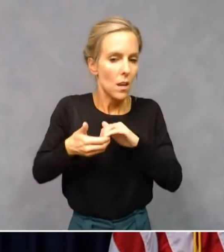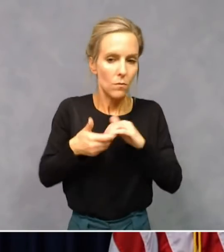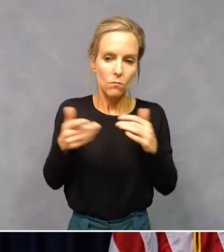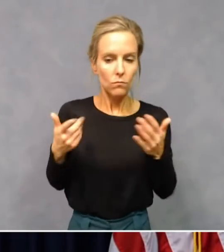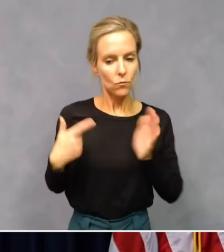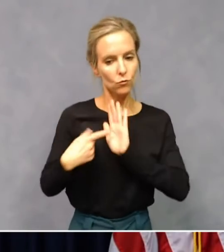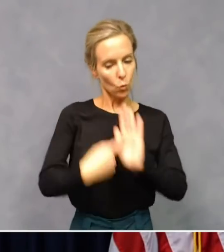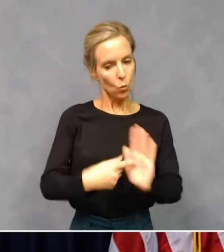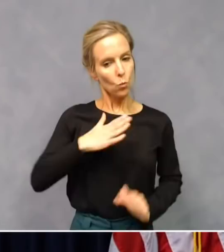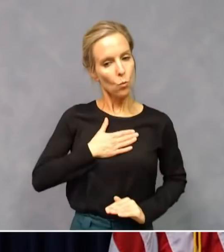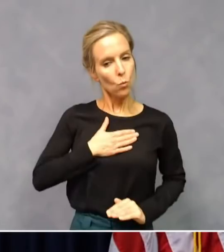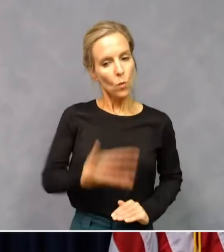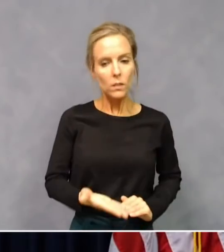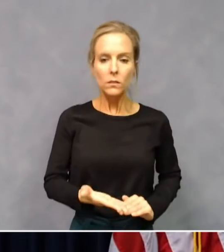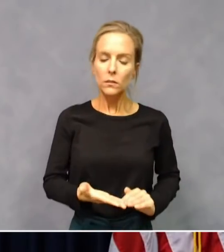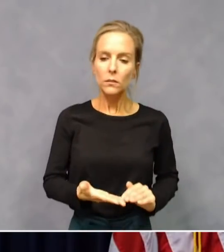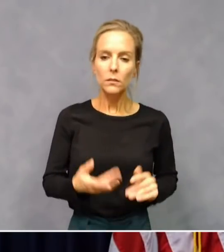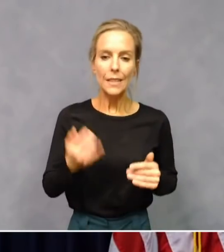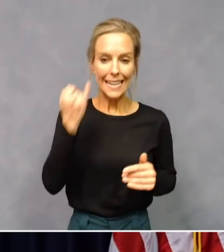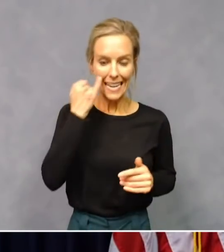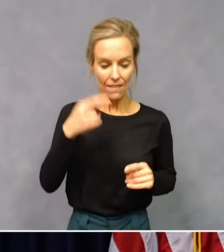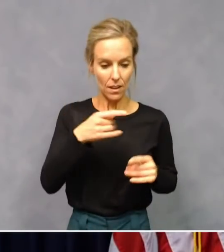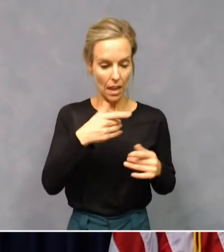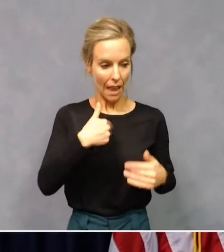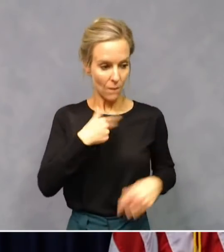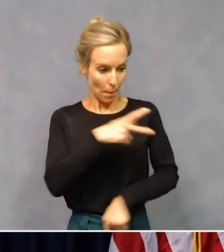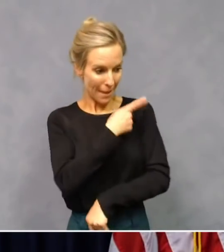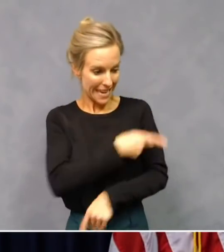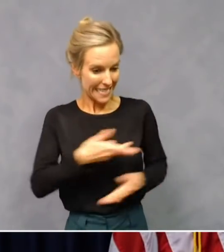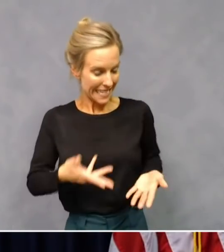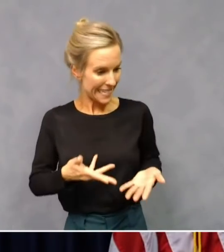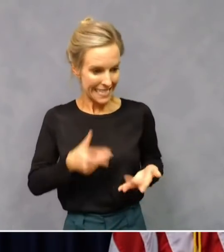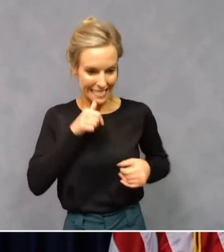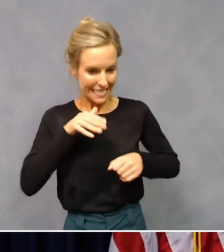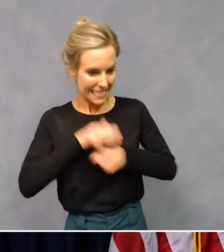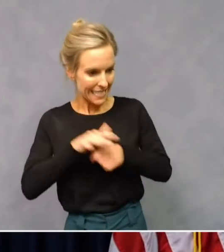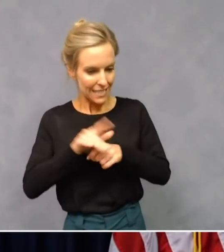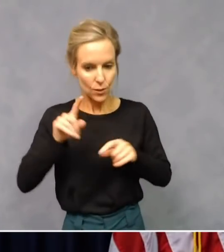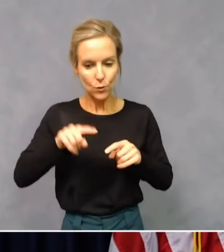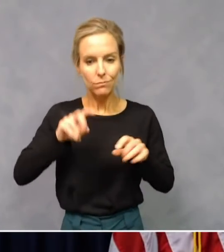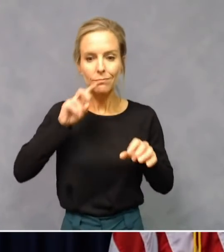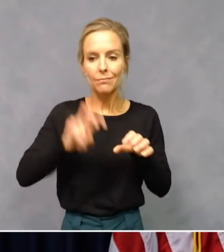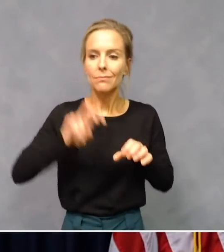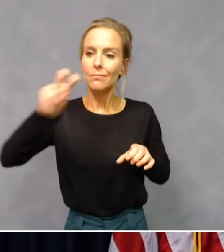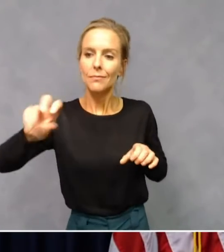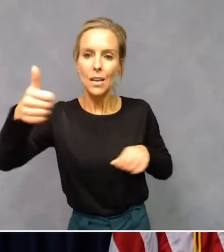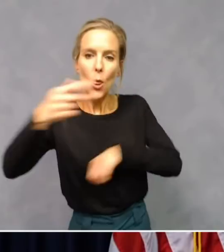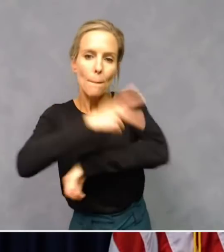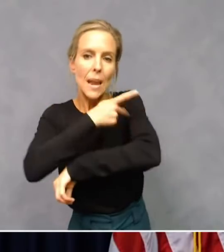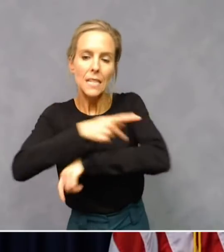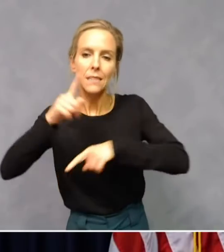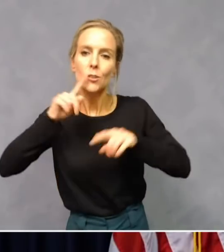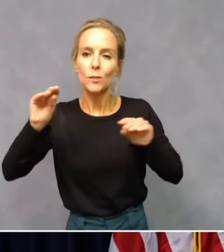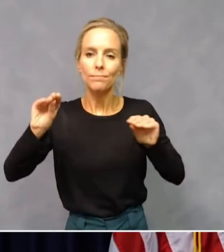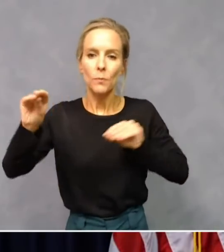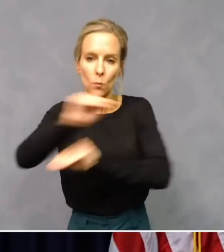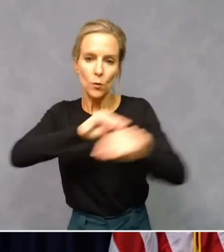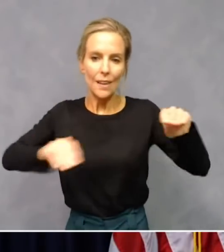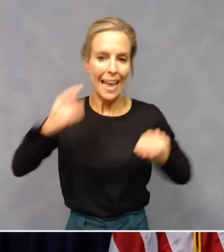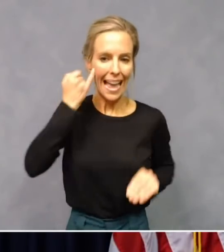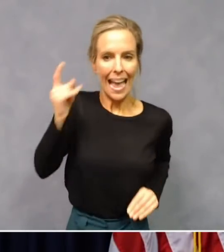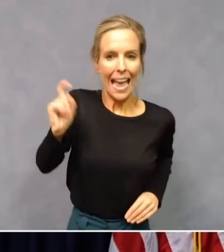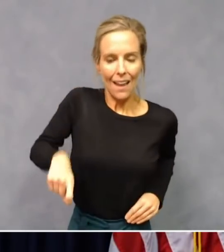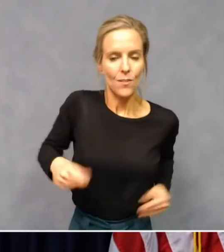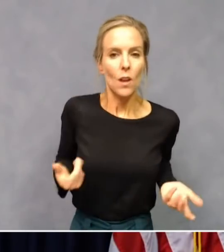to move patients if necessary between them. As long as that's the case, I think we do